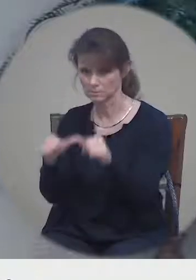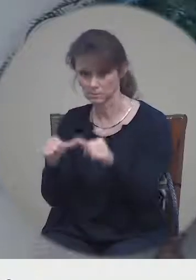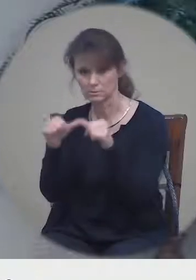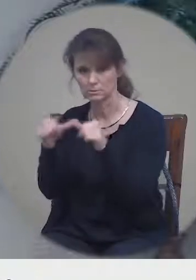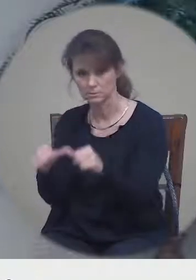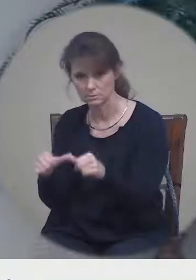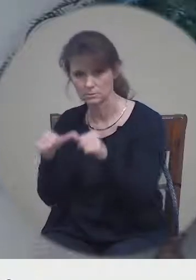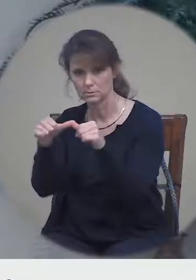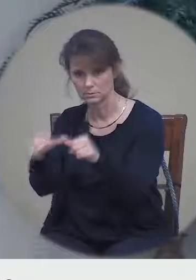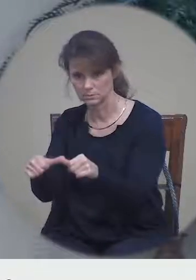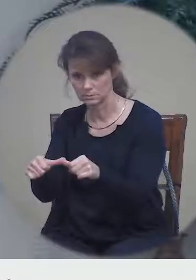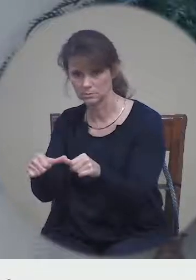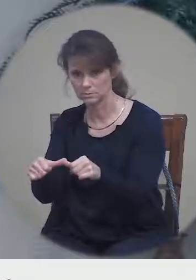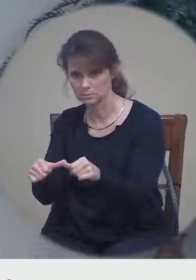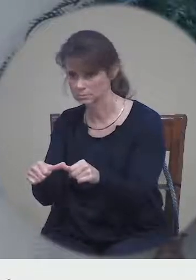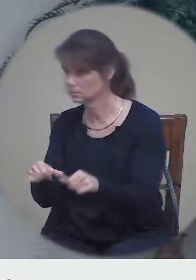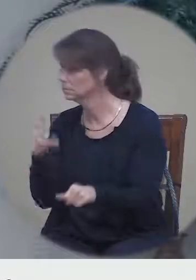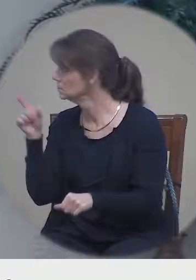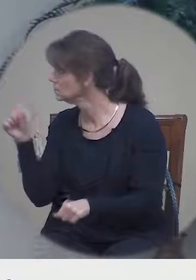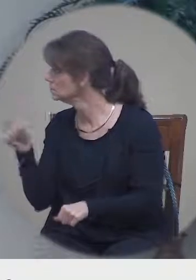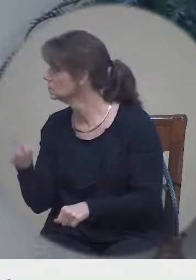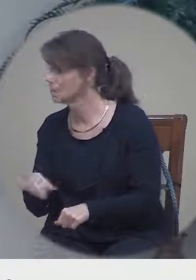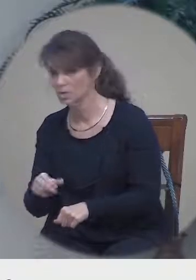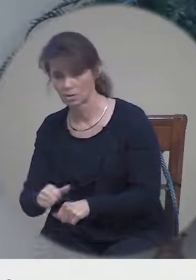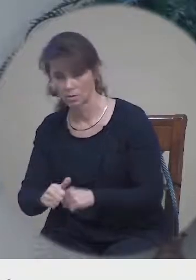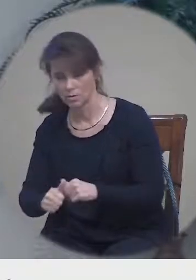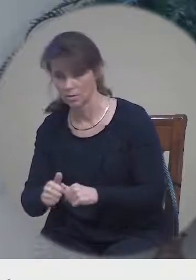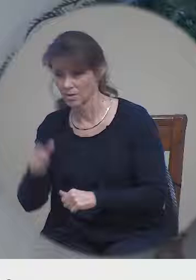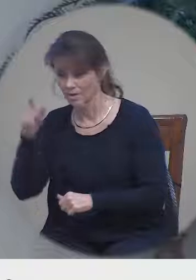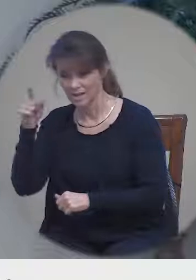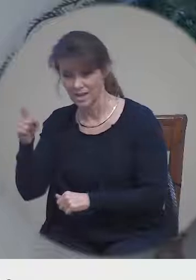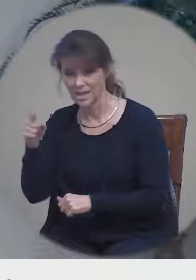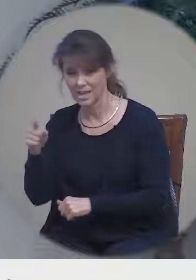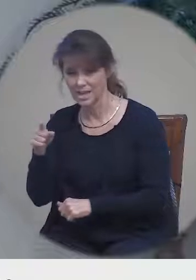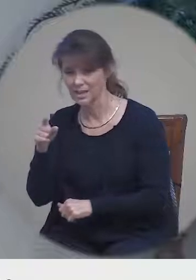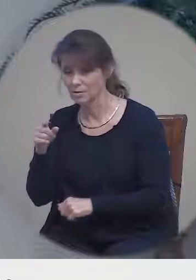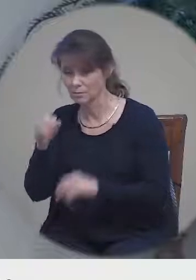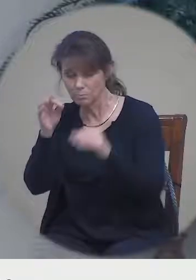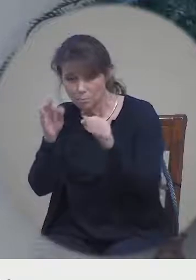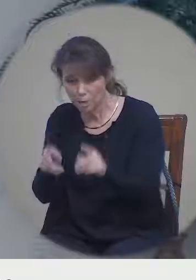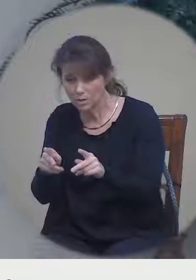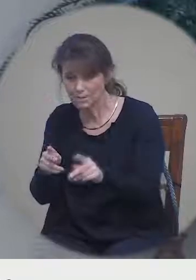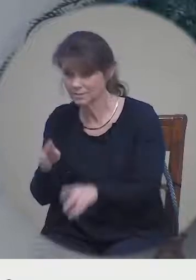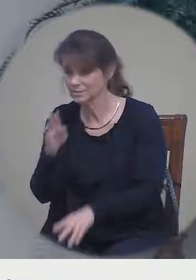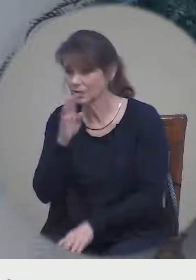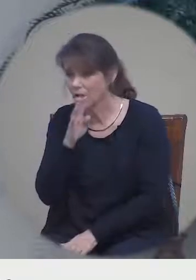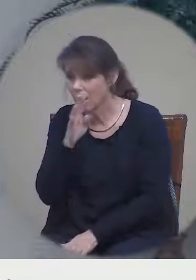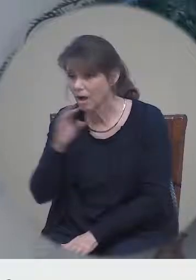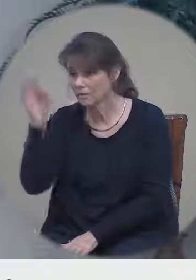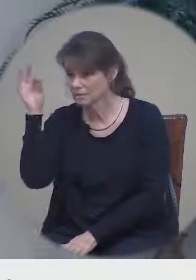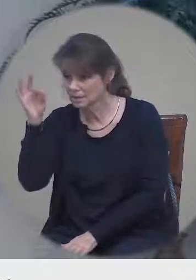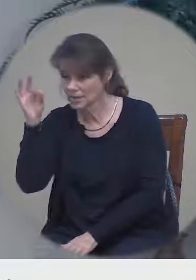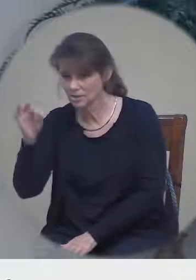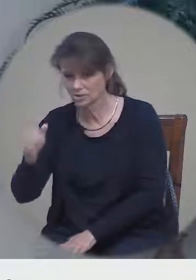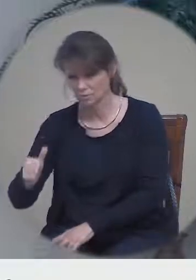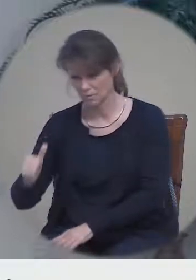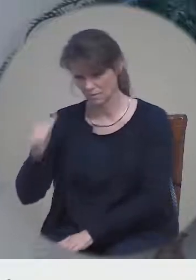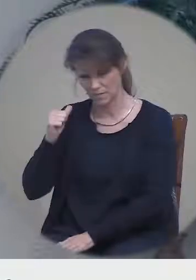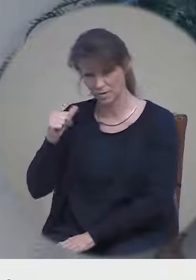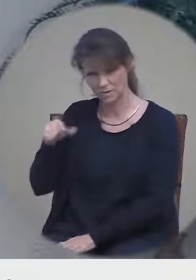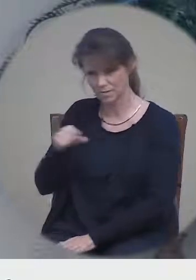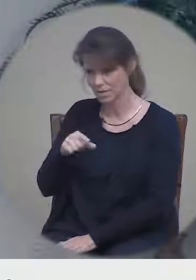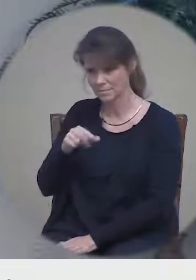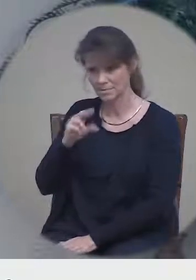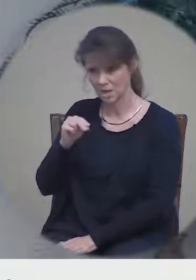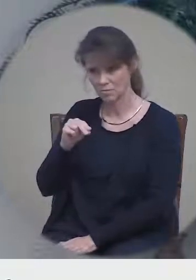See that you don't refuse him who speaks. For if they, the example of those